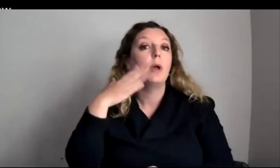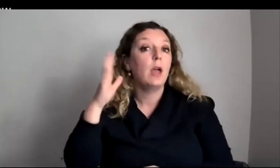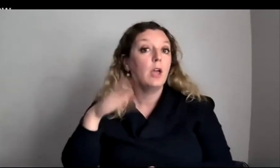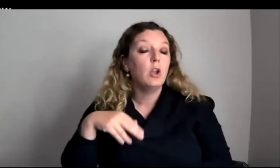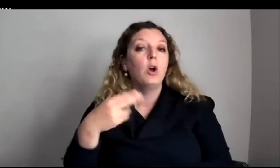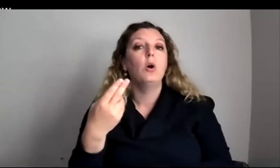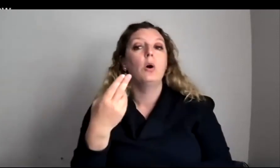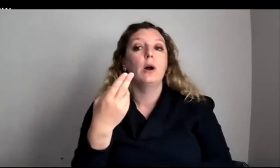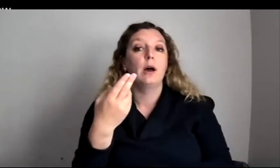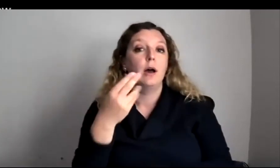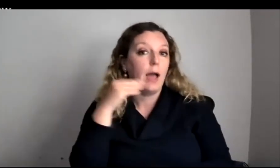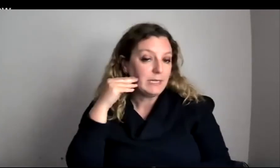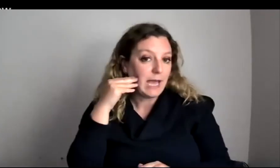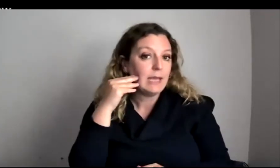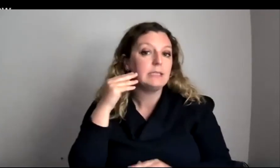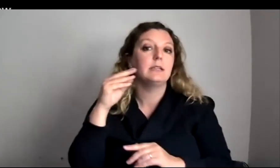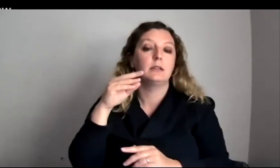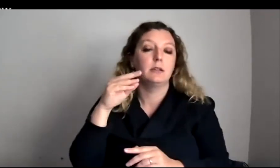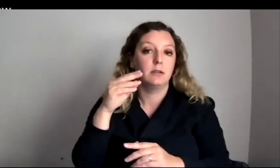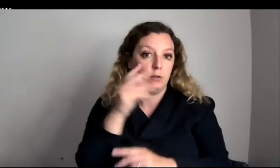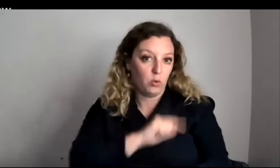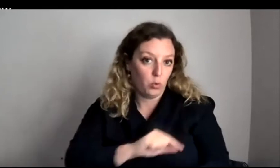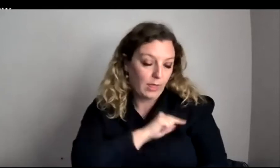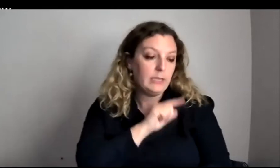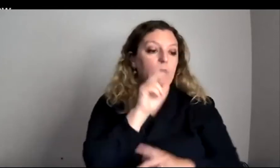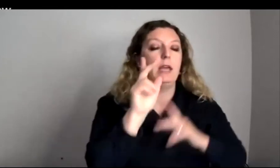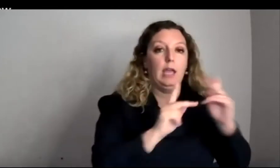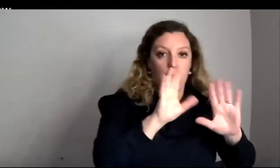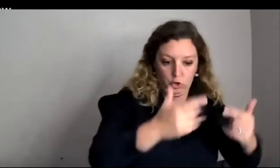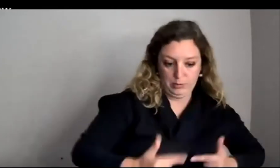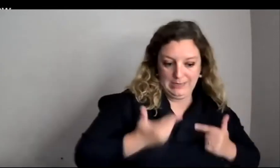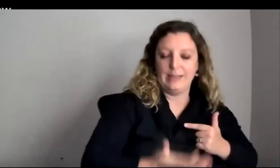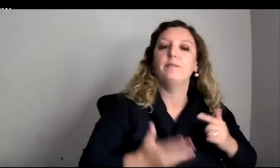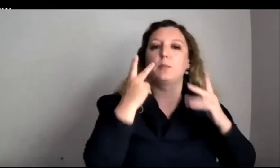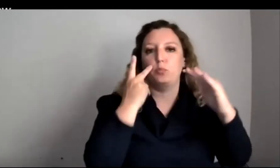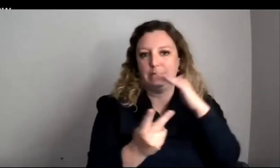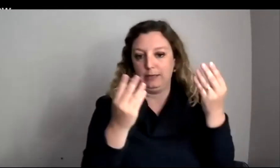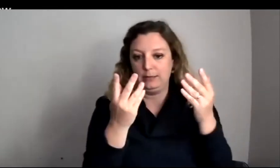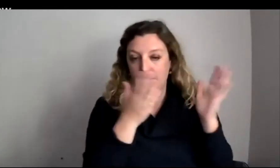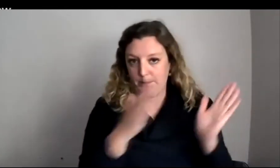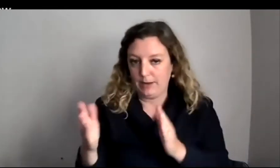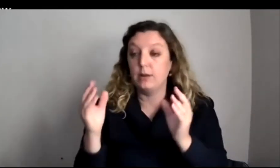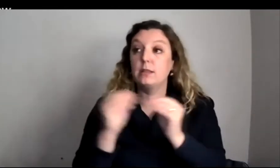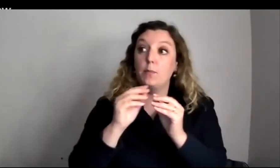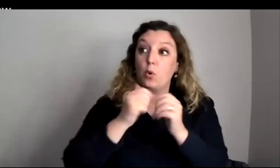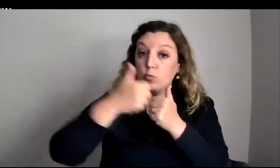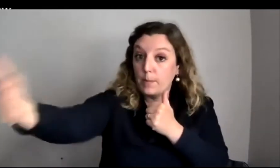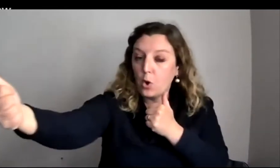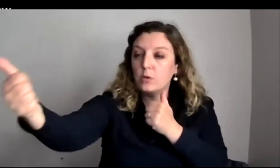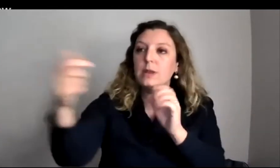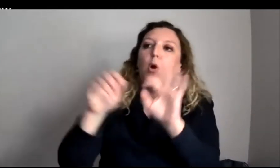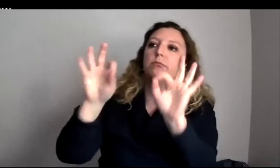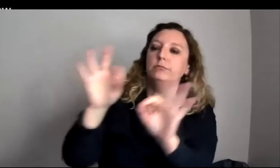habitat quality and human habitation predict those patterns. So what we see is that the more remote, the more pristine the forest, the more